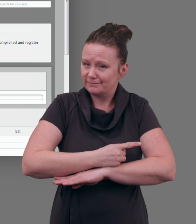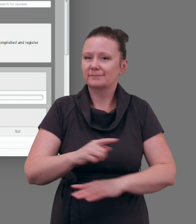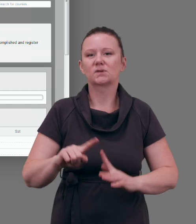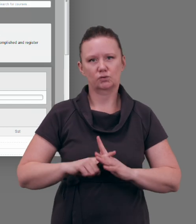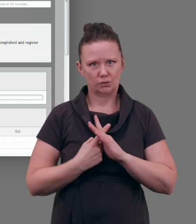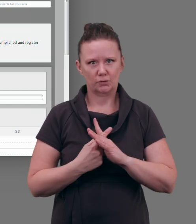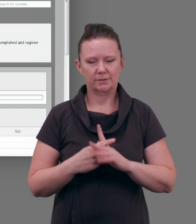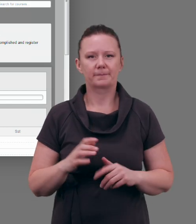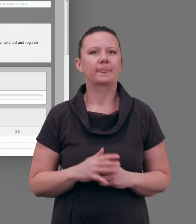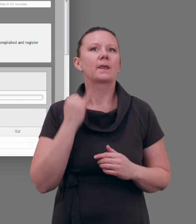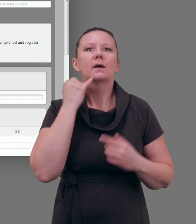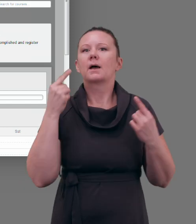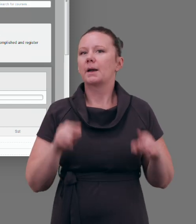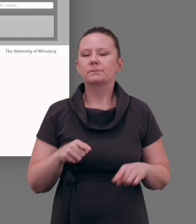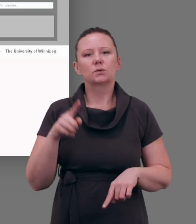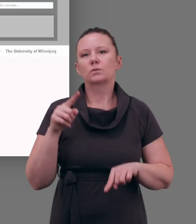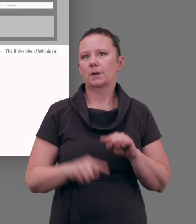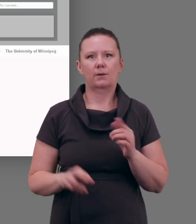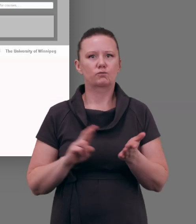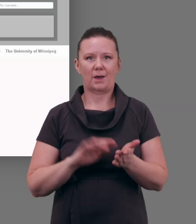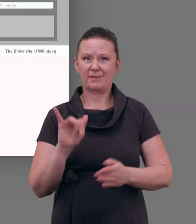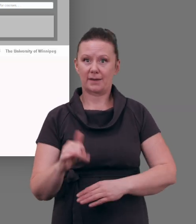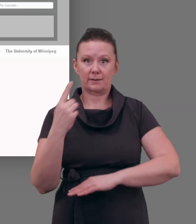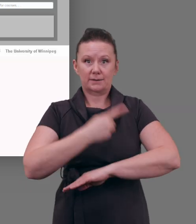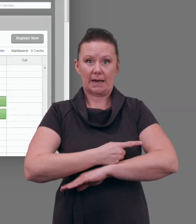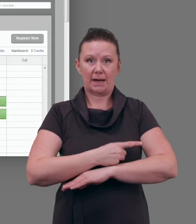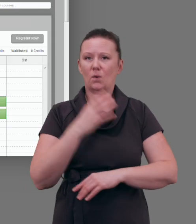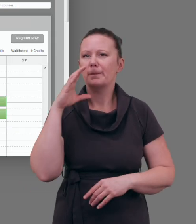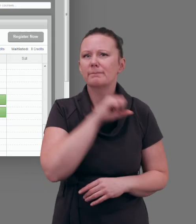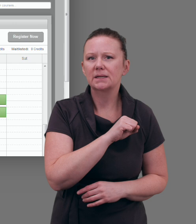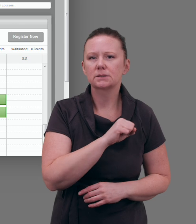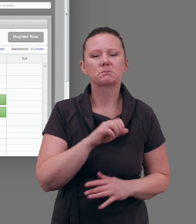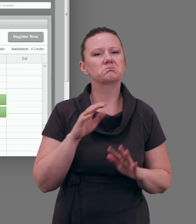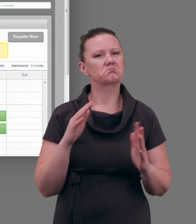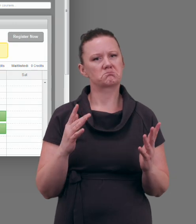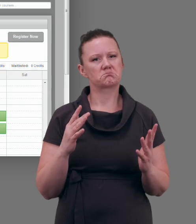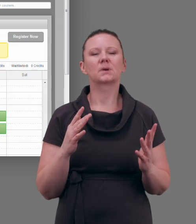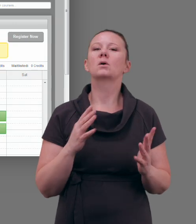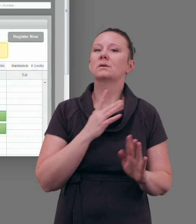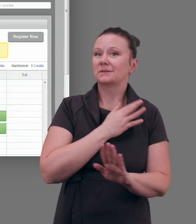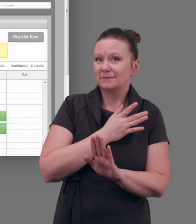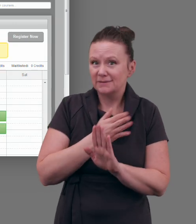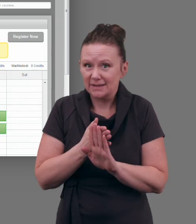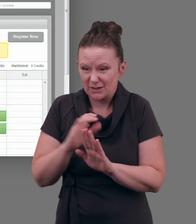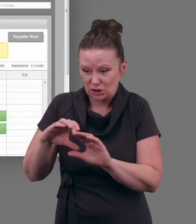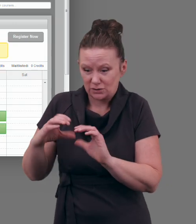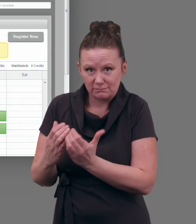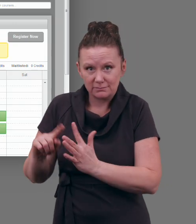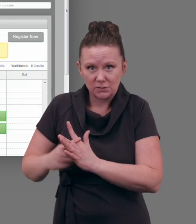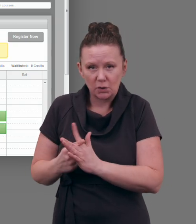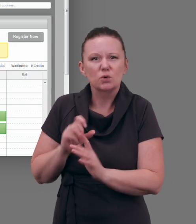day and time, or if you missed your assigned time, you can still register online up until the start of classes. Prior to the start